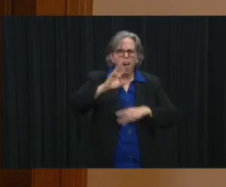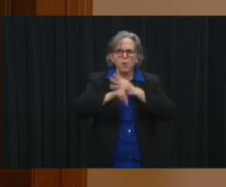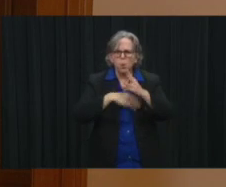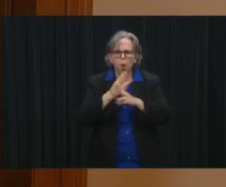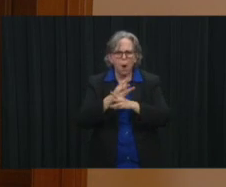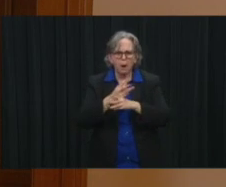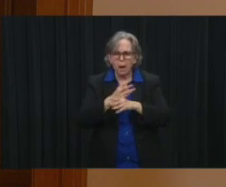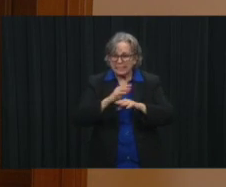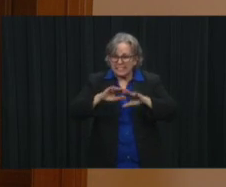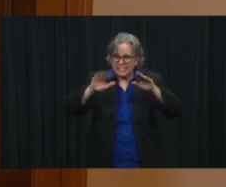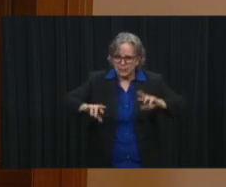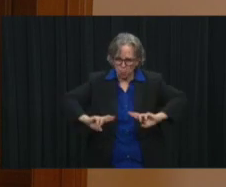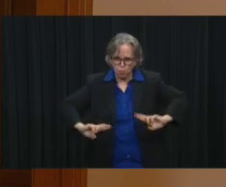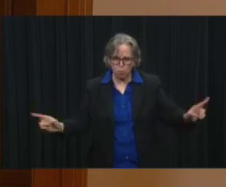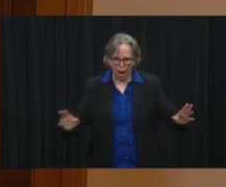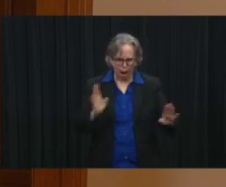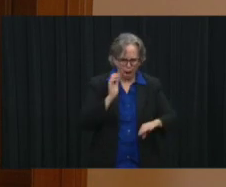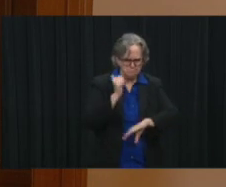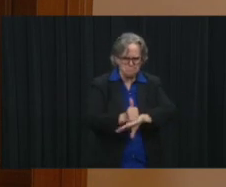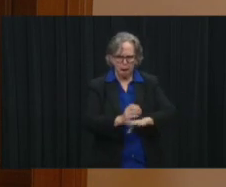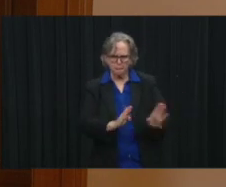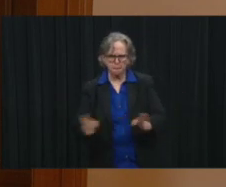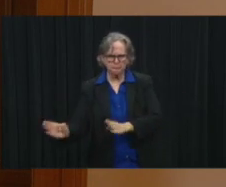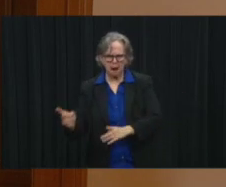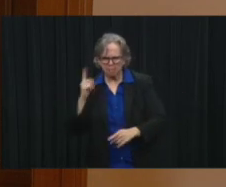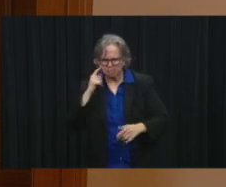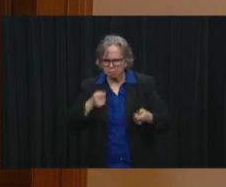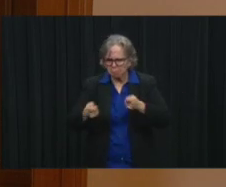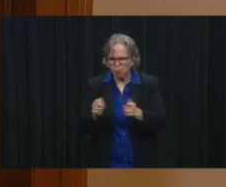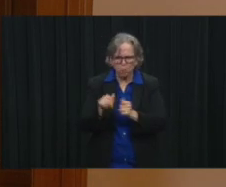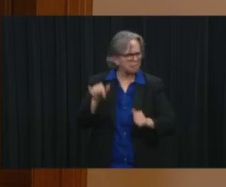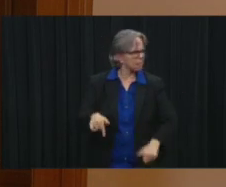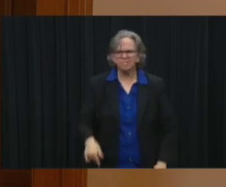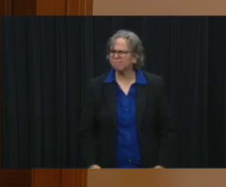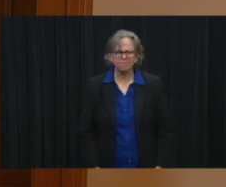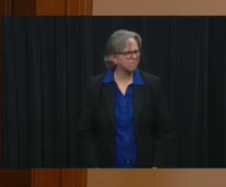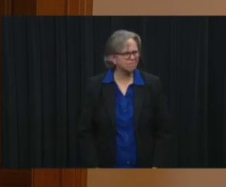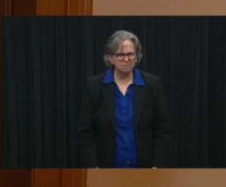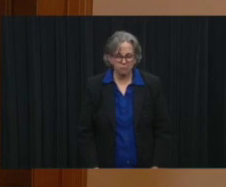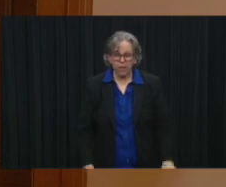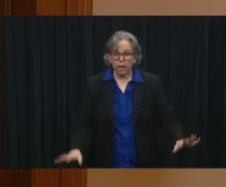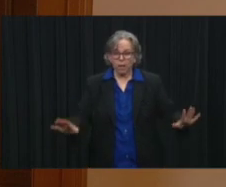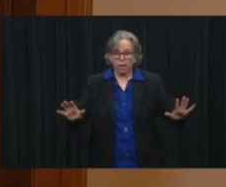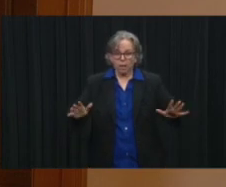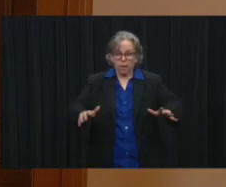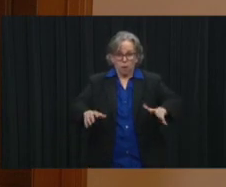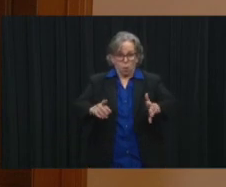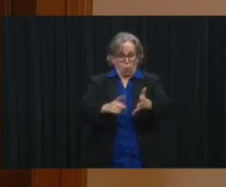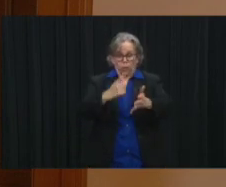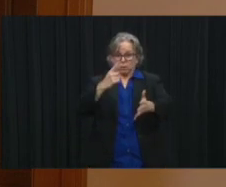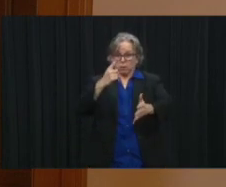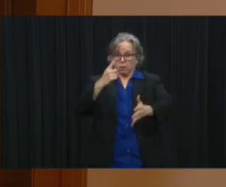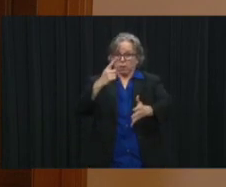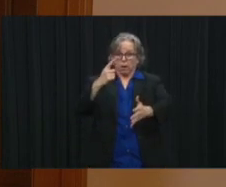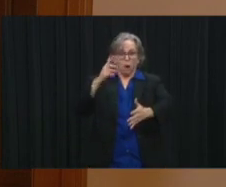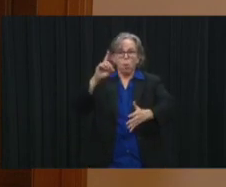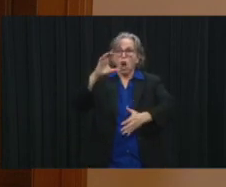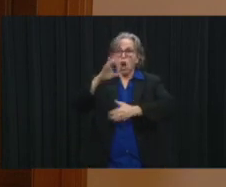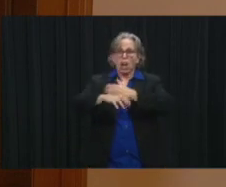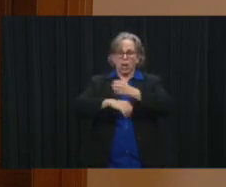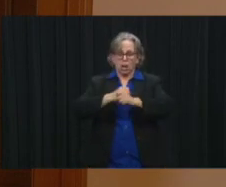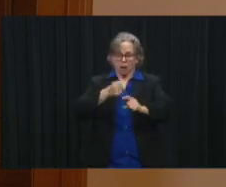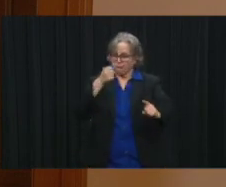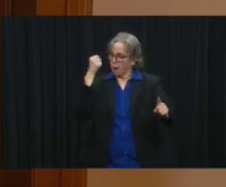pre-existingly built to withstand what is a once-in-a-100-year pandemic. You know, so this is, everything